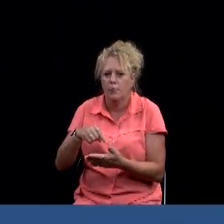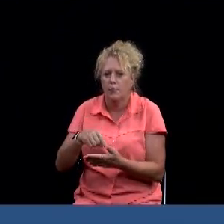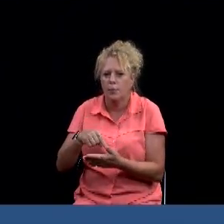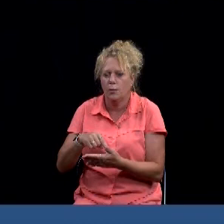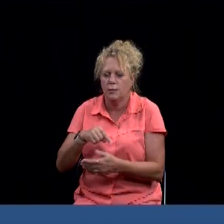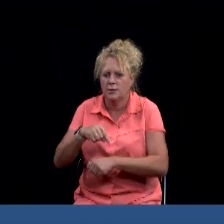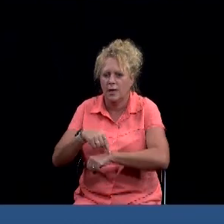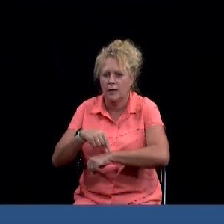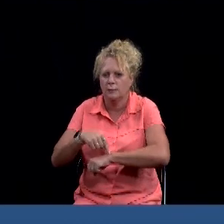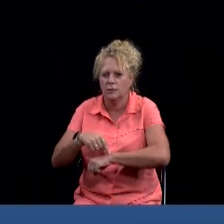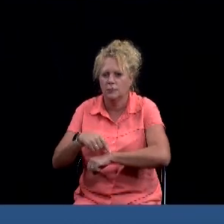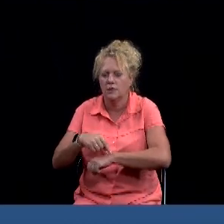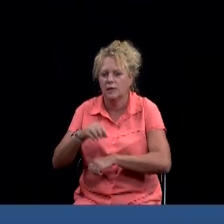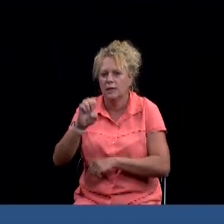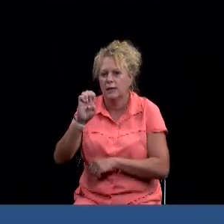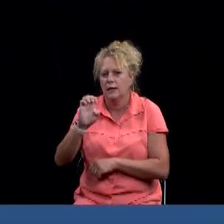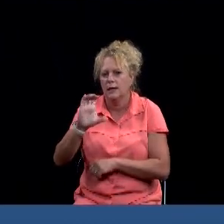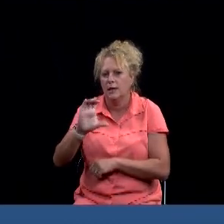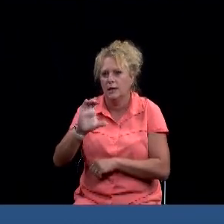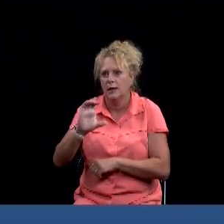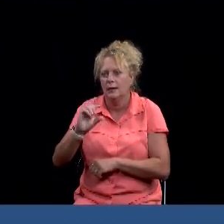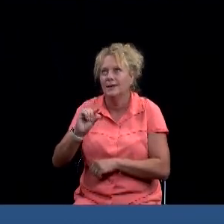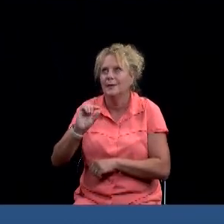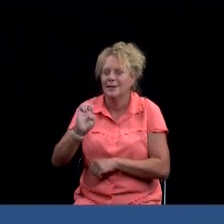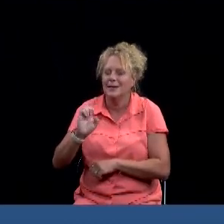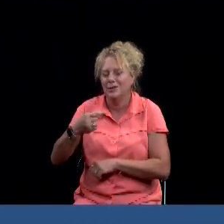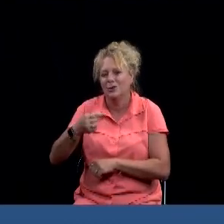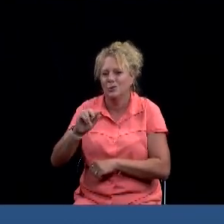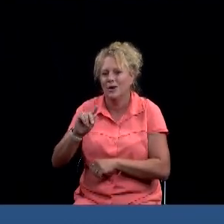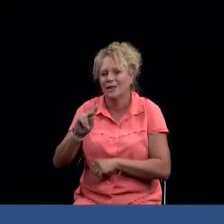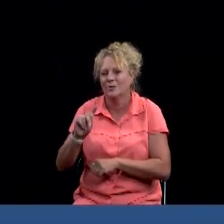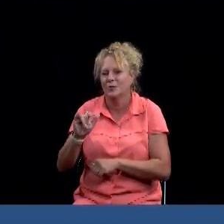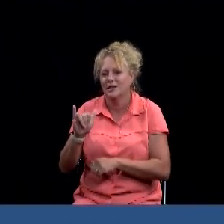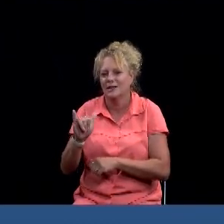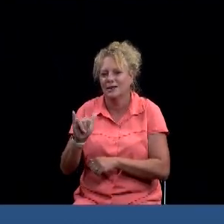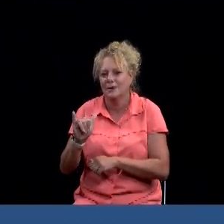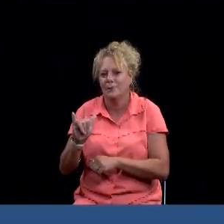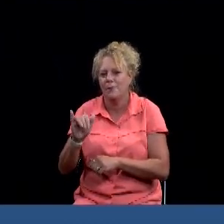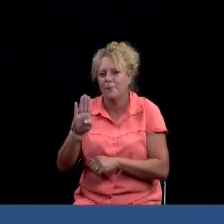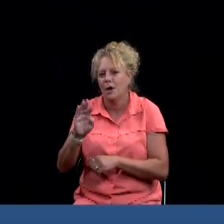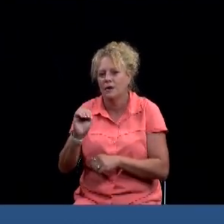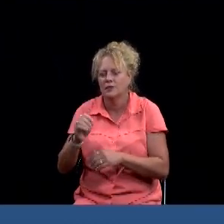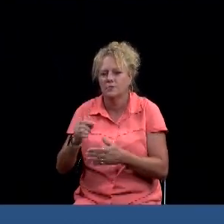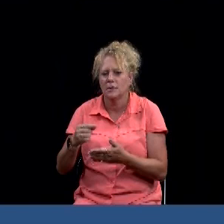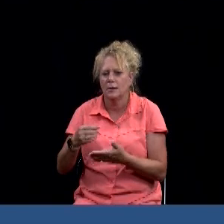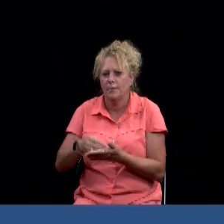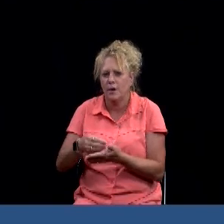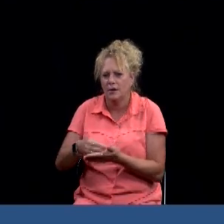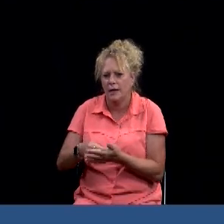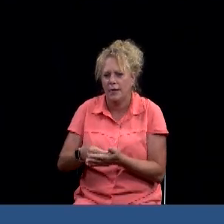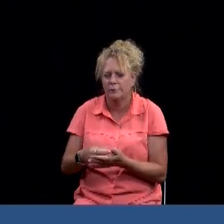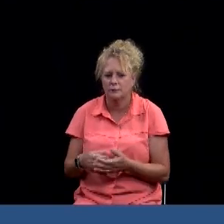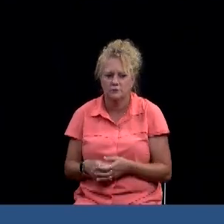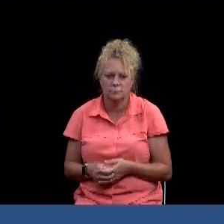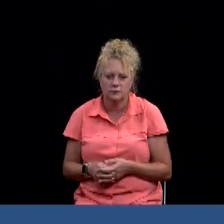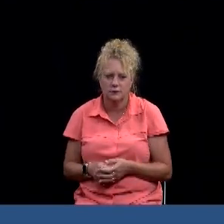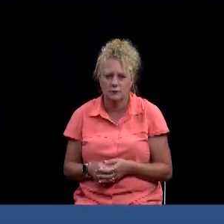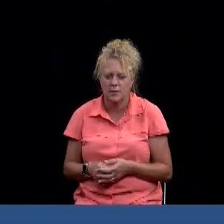the Housing Authority under its Public Facility Corporation? So on tax credit